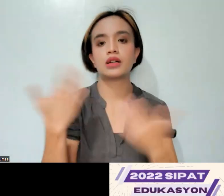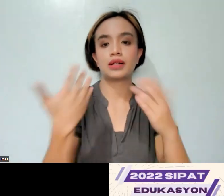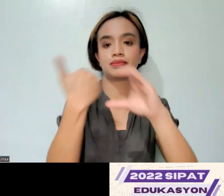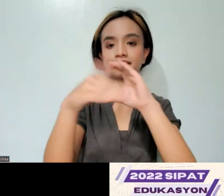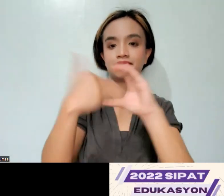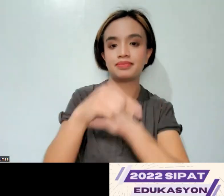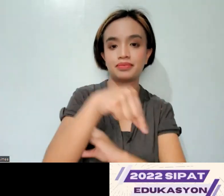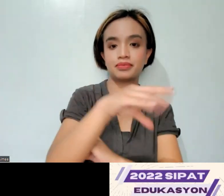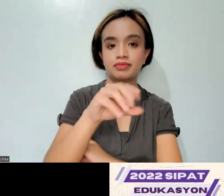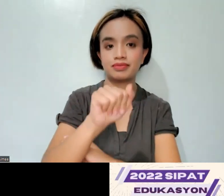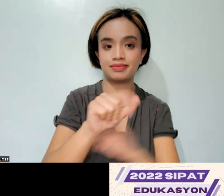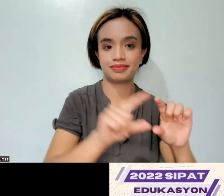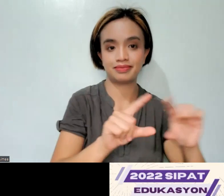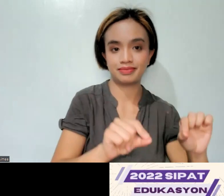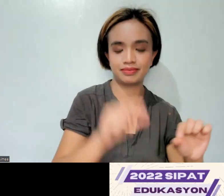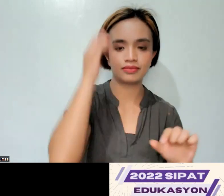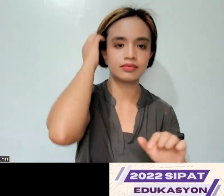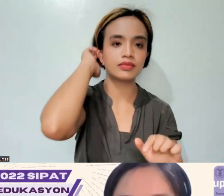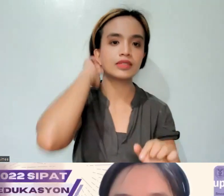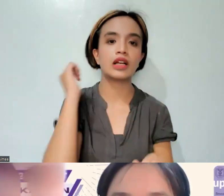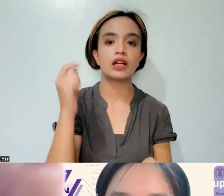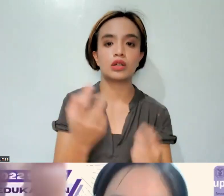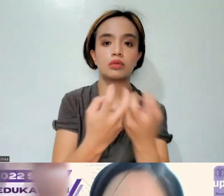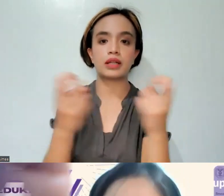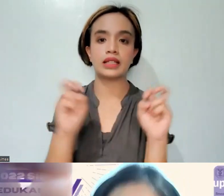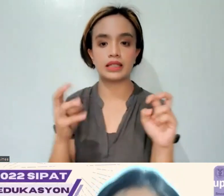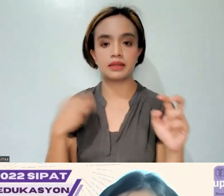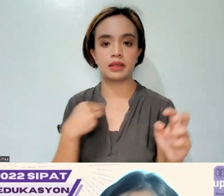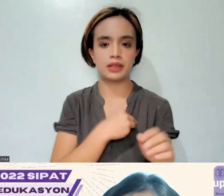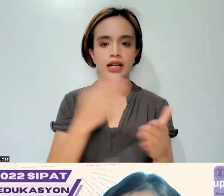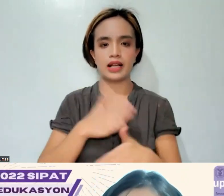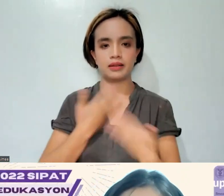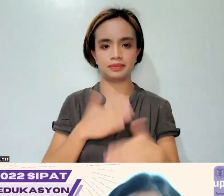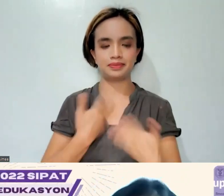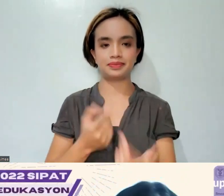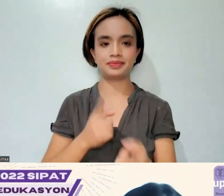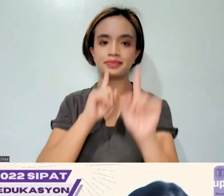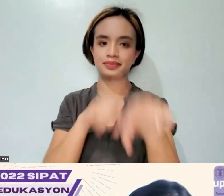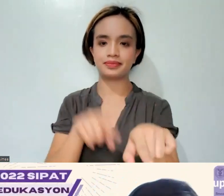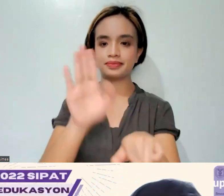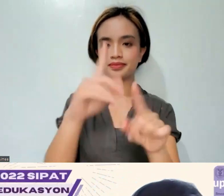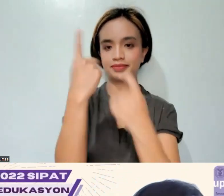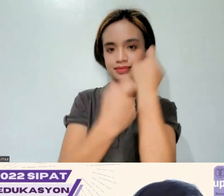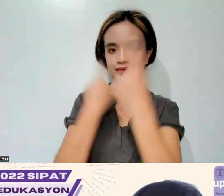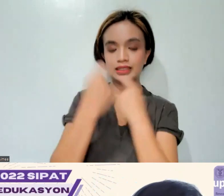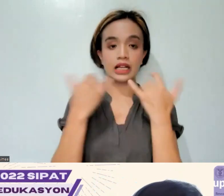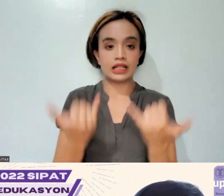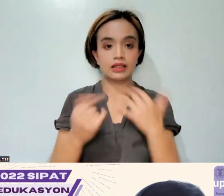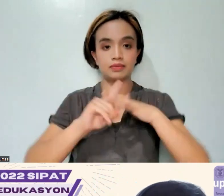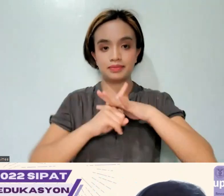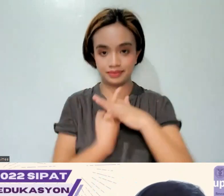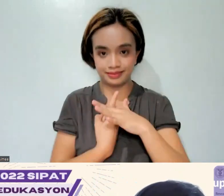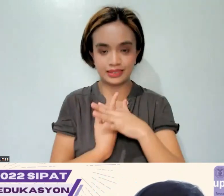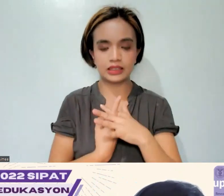Q&A. I'm sure that our panel members will be more than happy to answer your questions. But let me kick it off